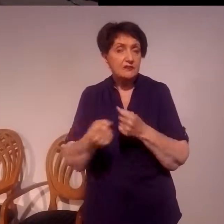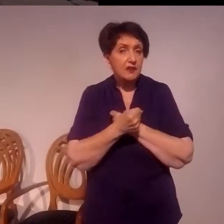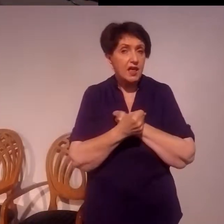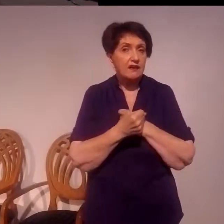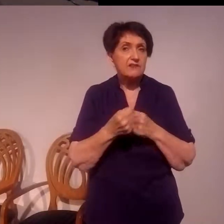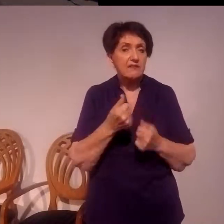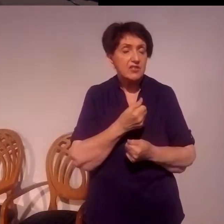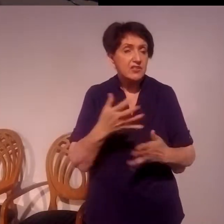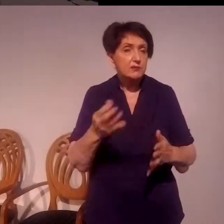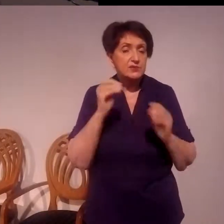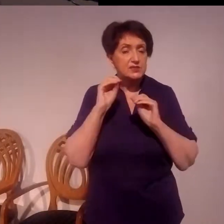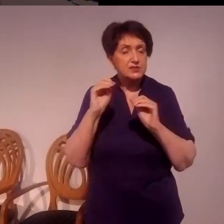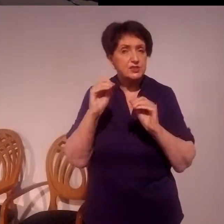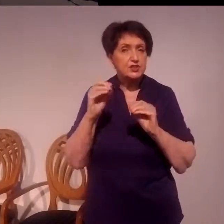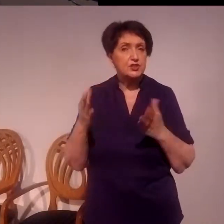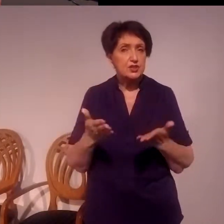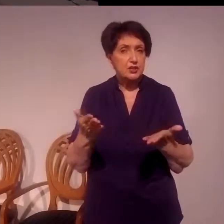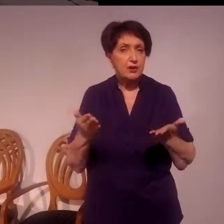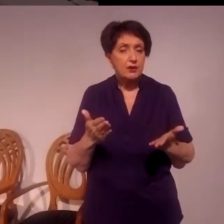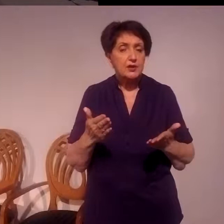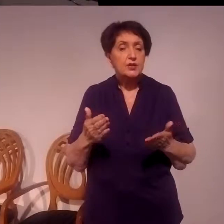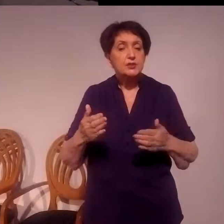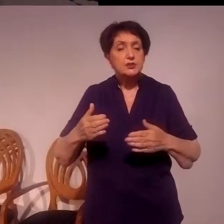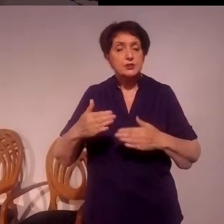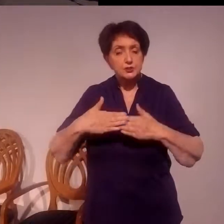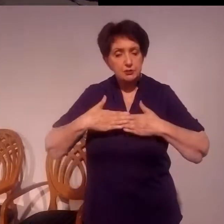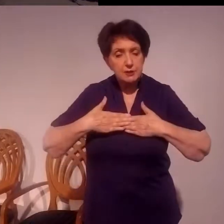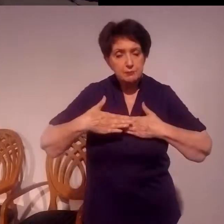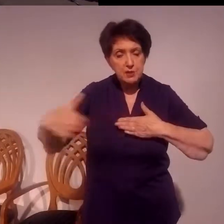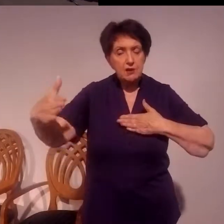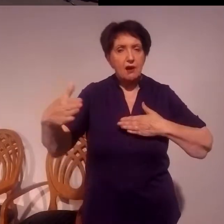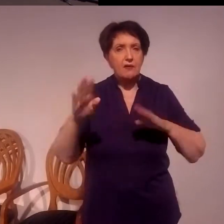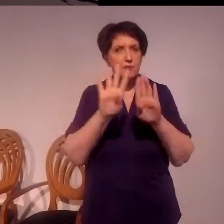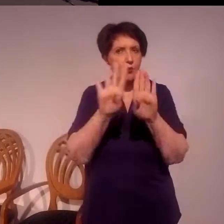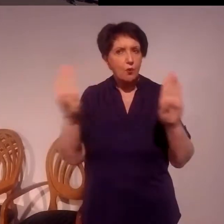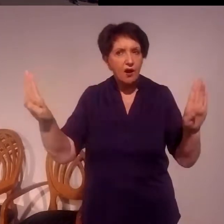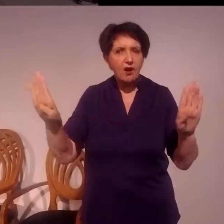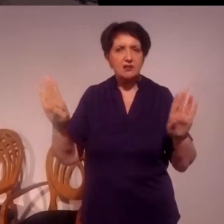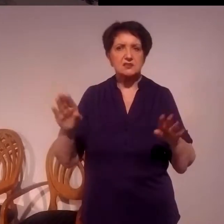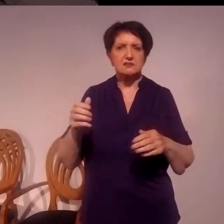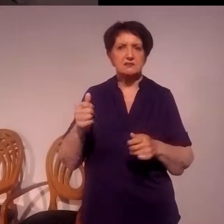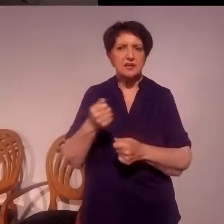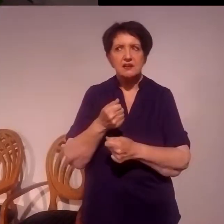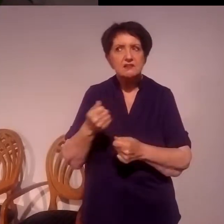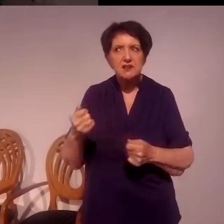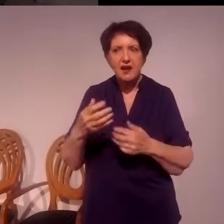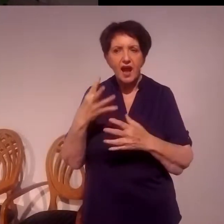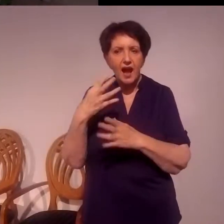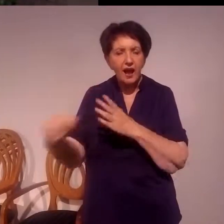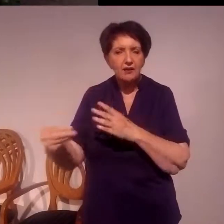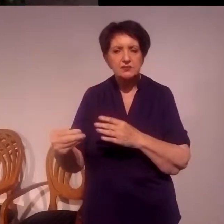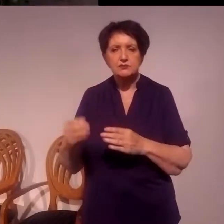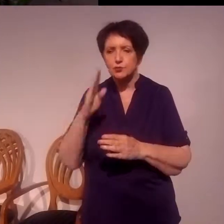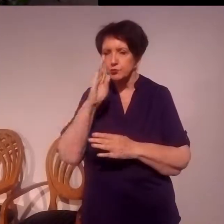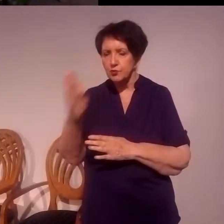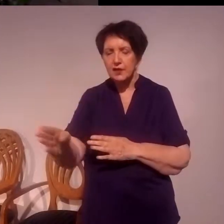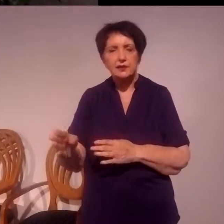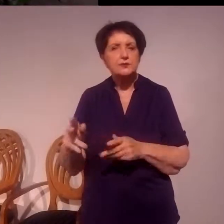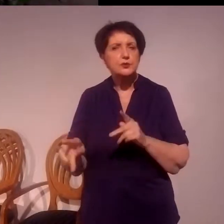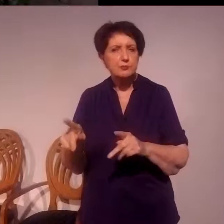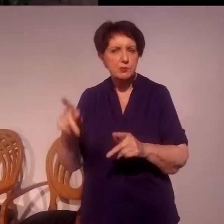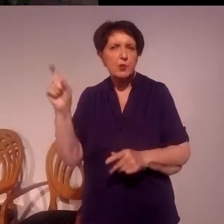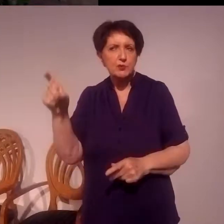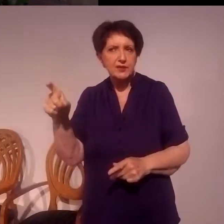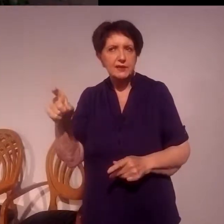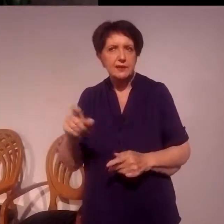everything we teach in the Science of Mind, and she took it beyond the walls of convention directly. She took it directly to those who needed